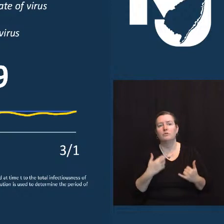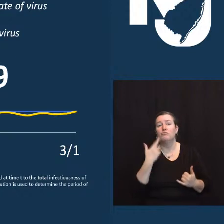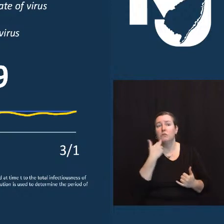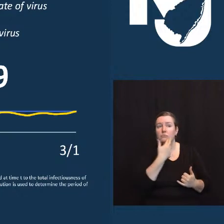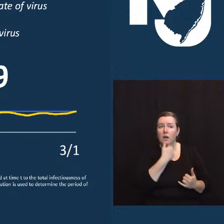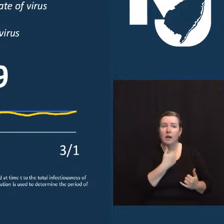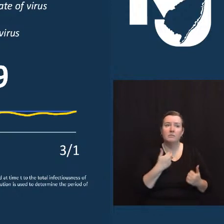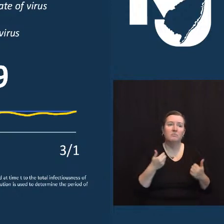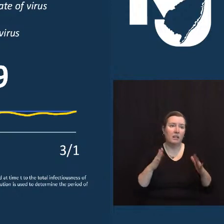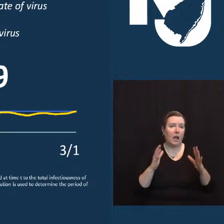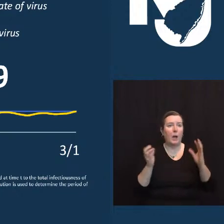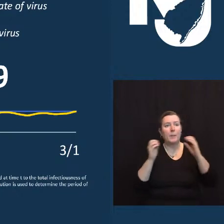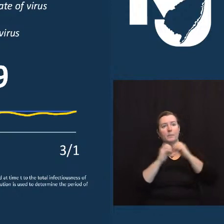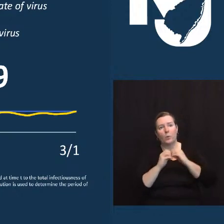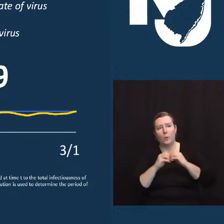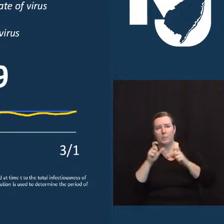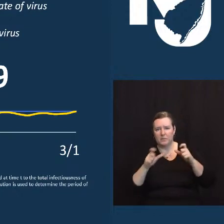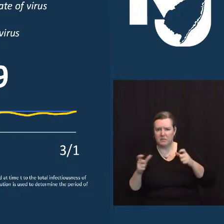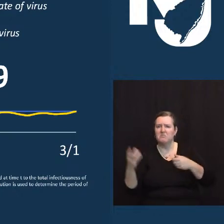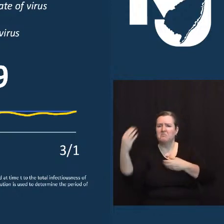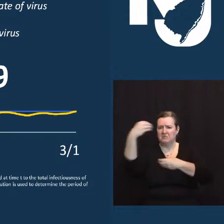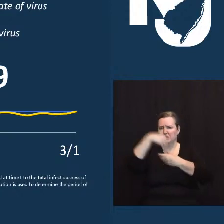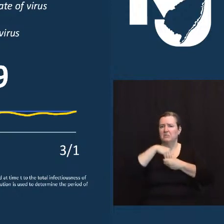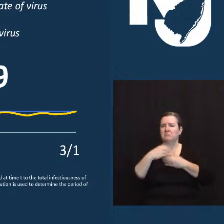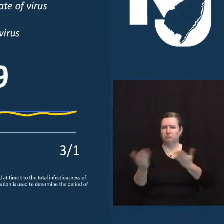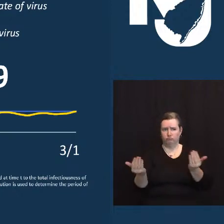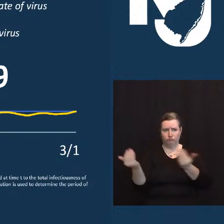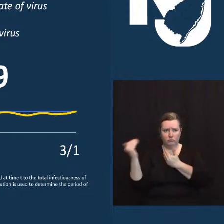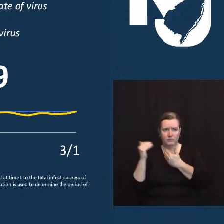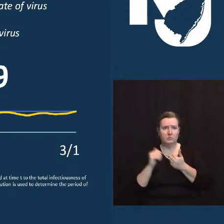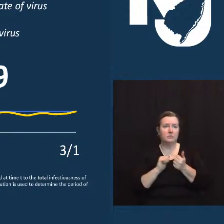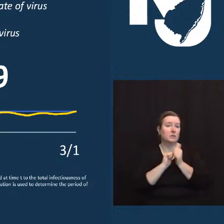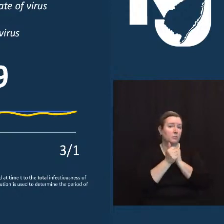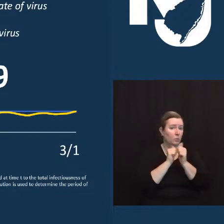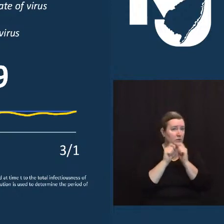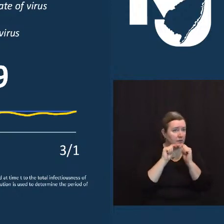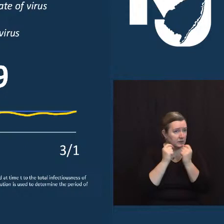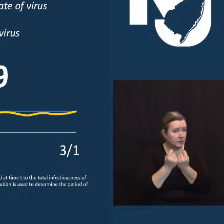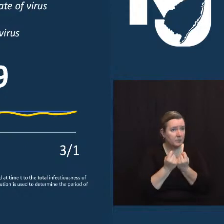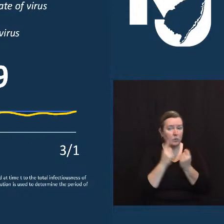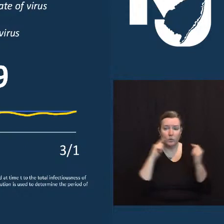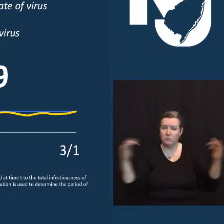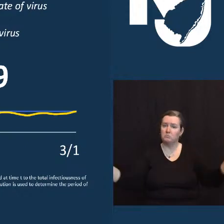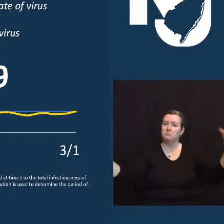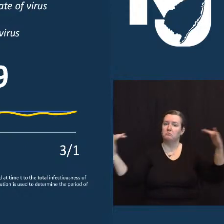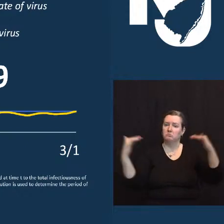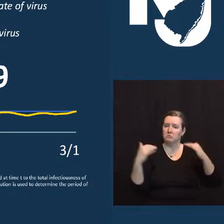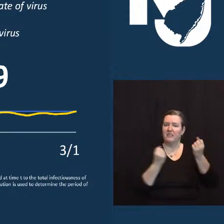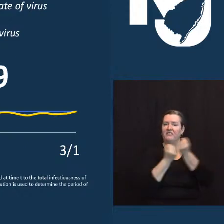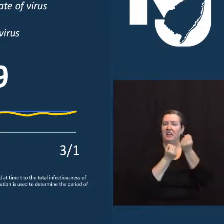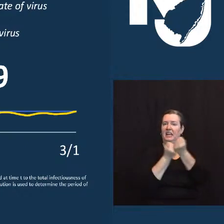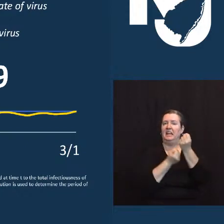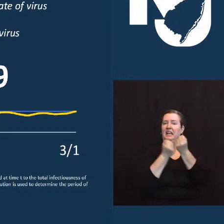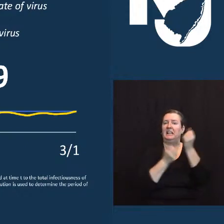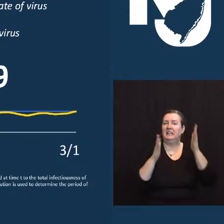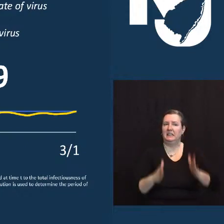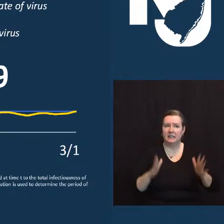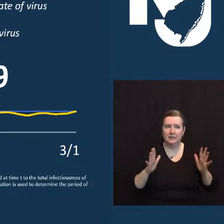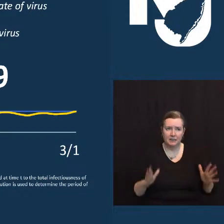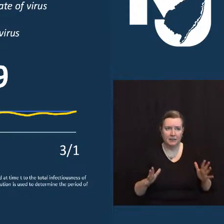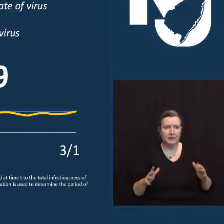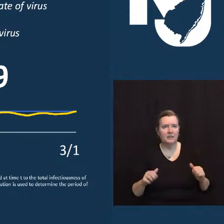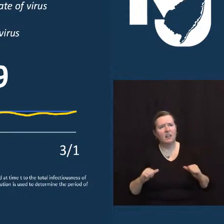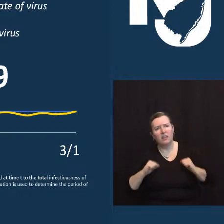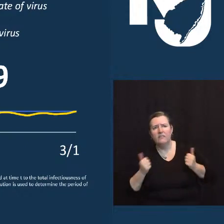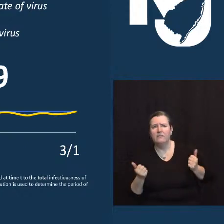diners. Our sports teams can welcome back some of their diehard fans, and other aspects of life are beginning to feel a little bit more